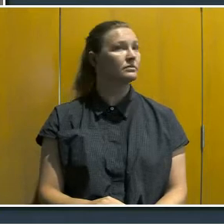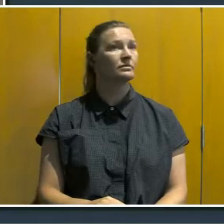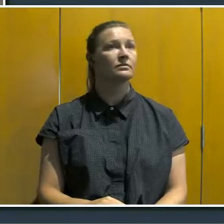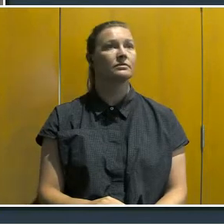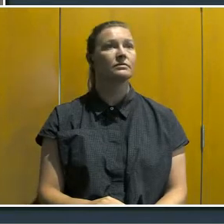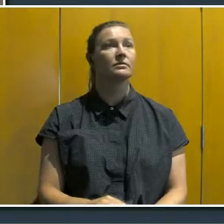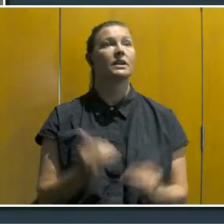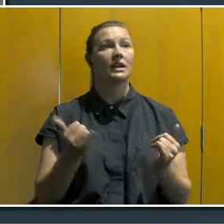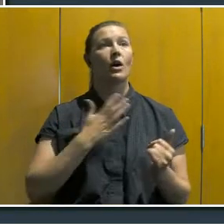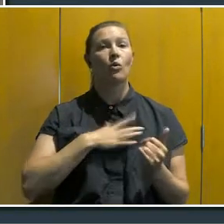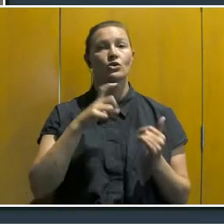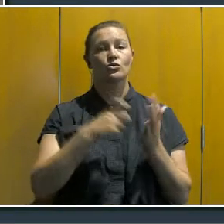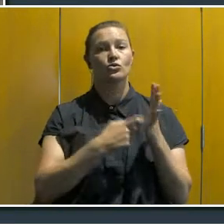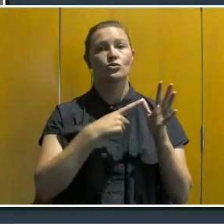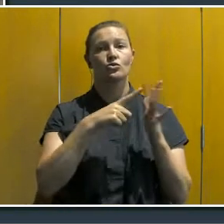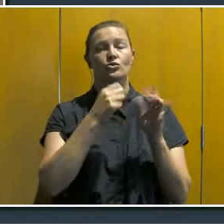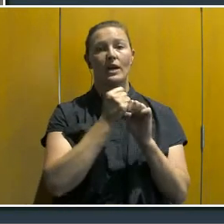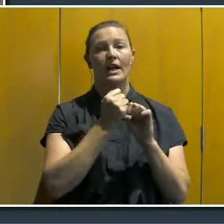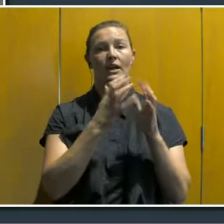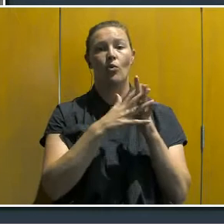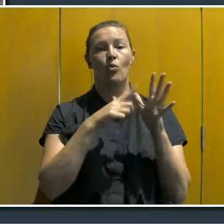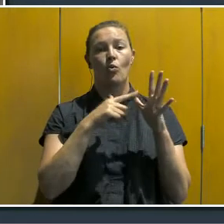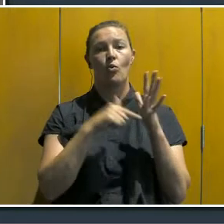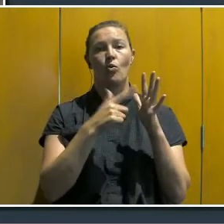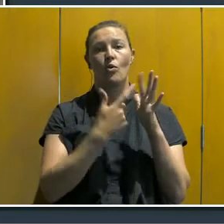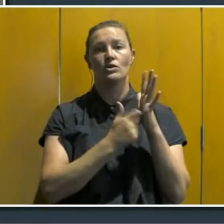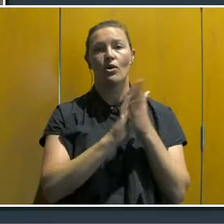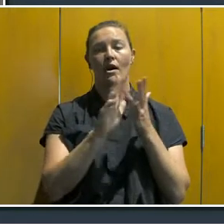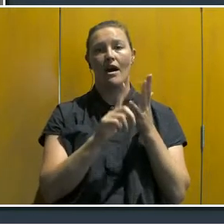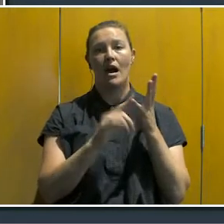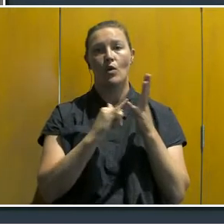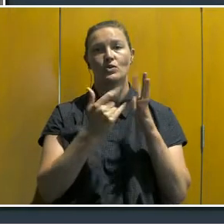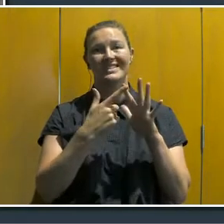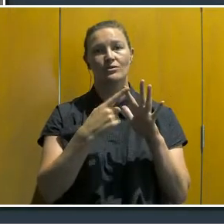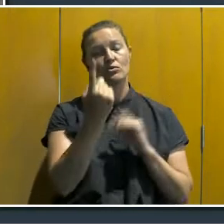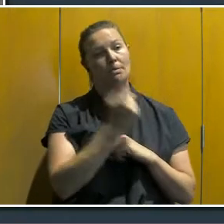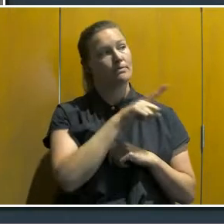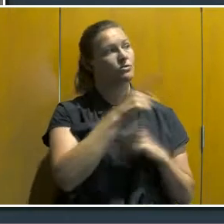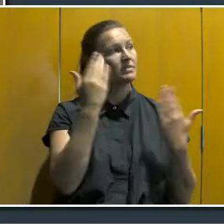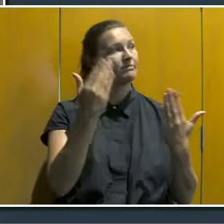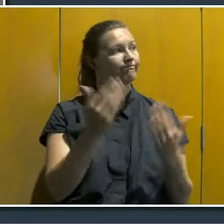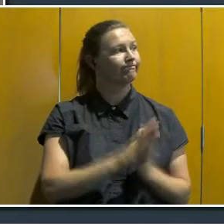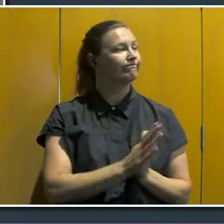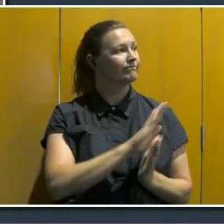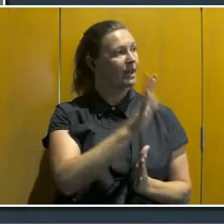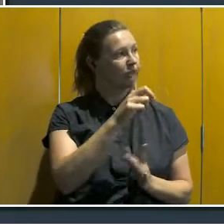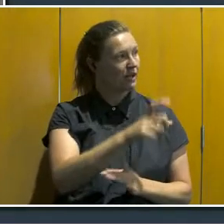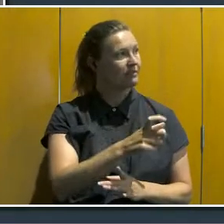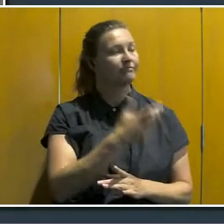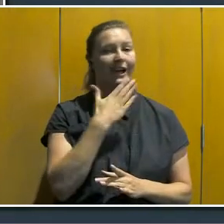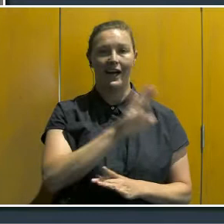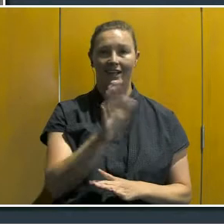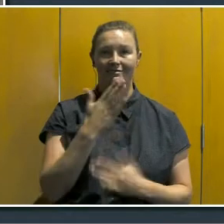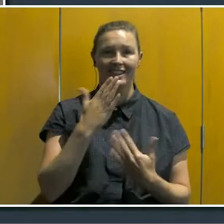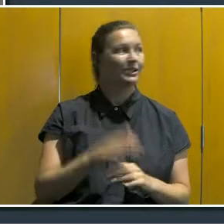And I would now invite Craig Waterhouse up to present, please. Welcome, Craig. How are you? Good, thank you. How are you? The last.